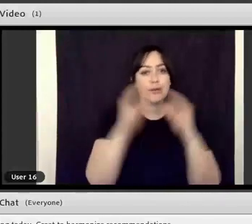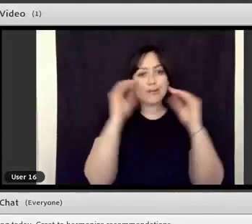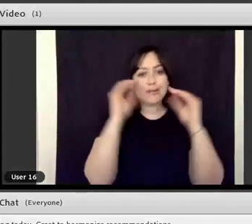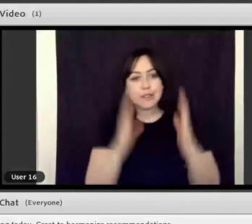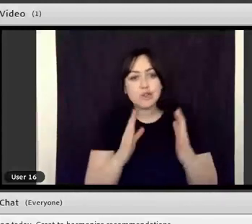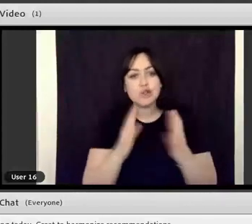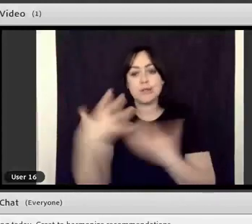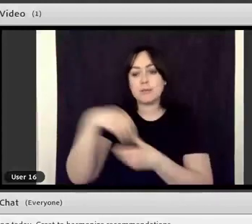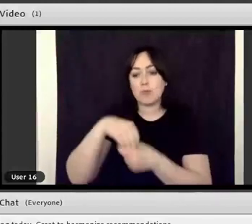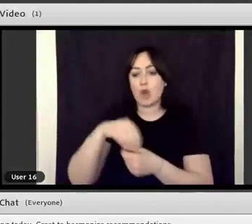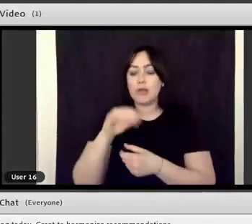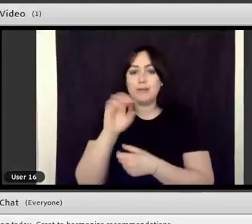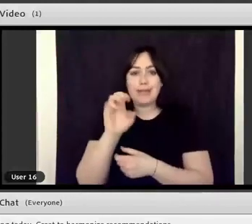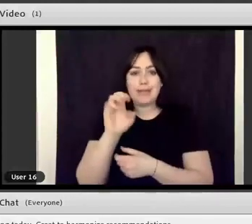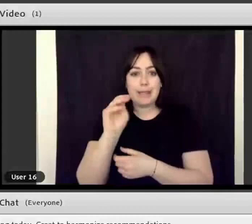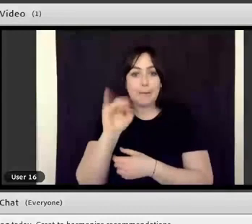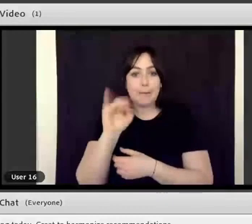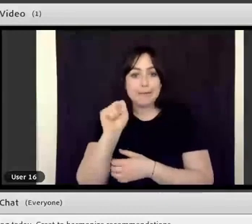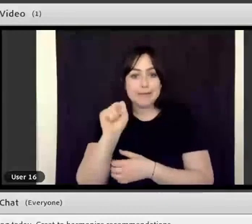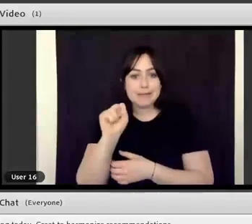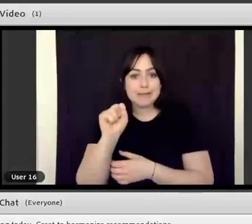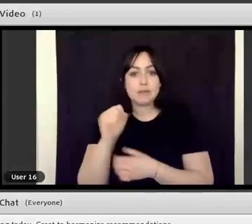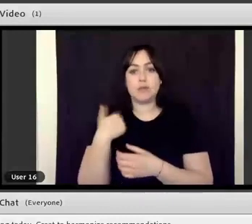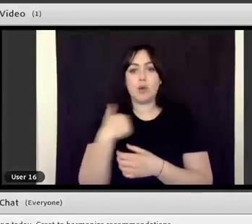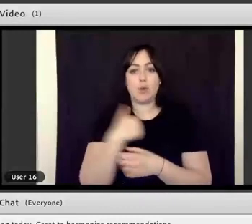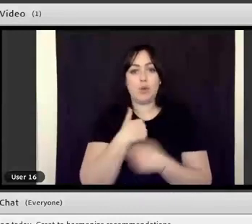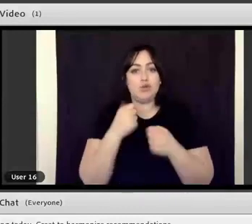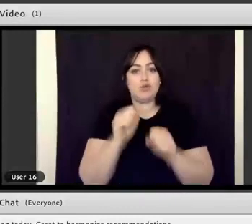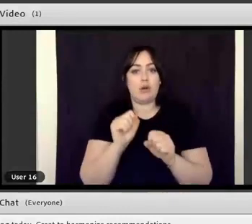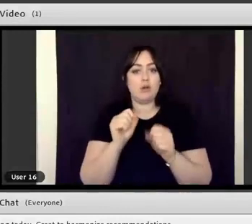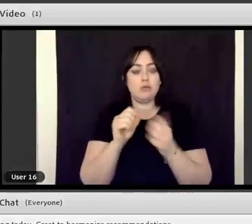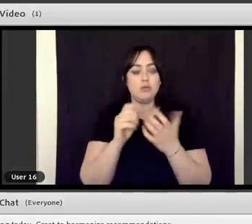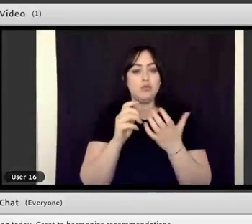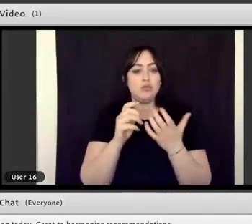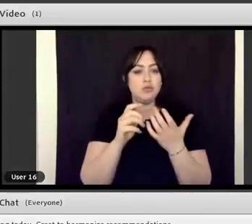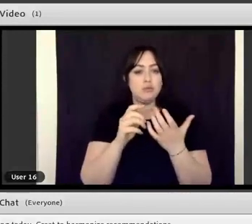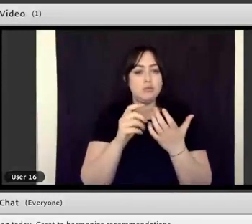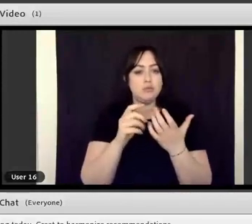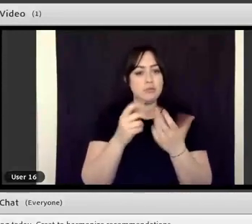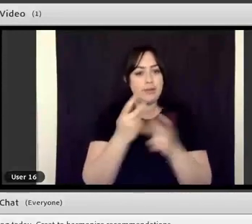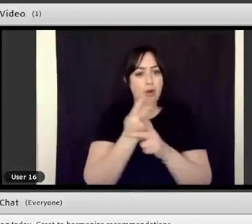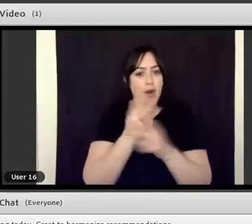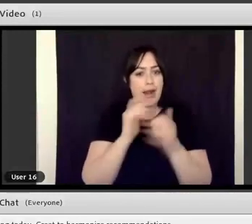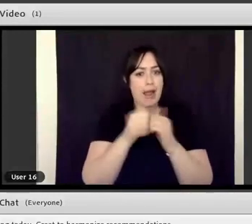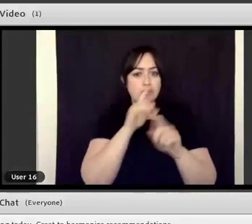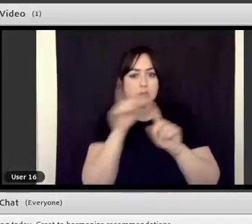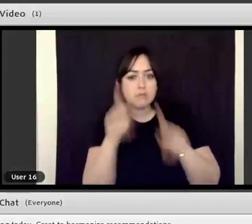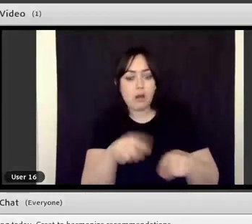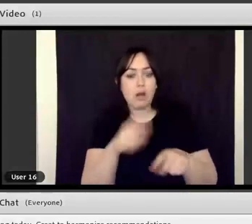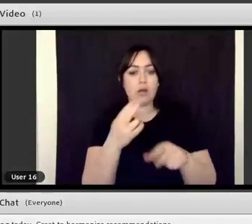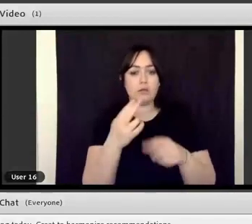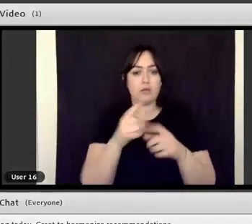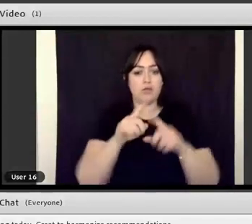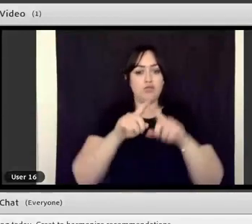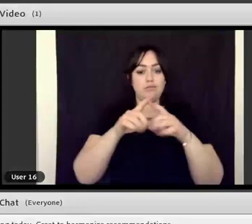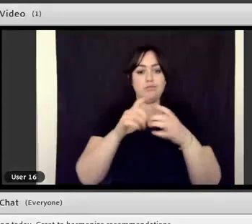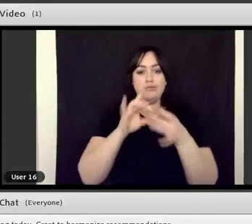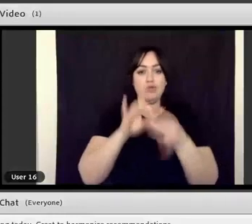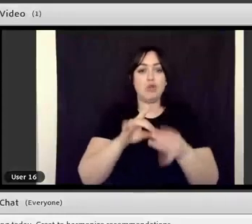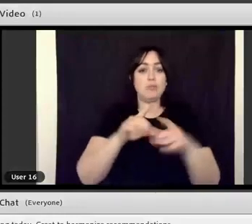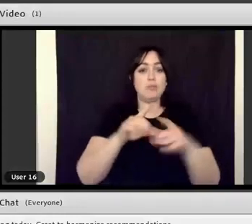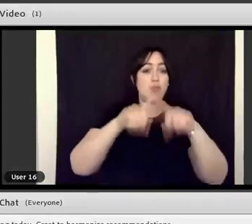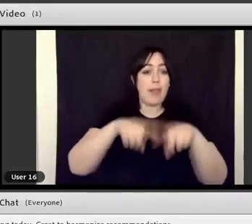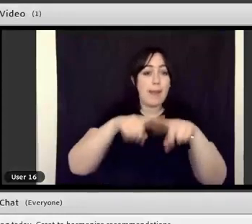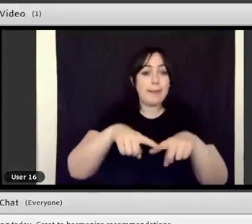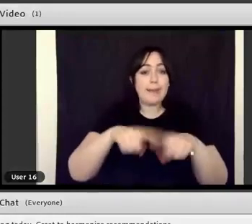to respond to some of the questions about validity and reliability of using the child functioning module with respondents others than